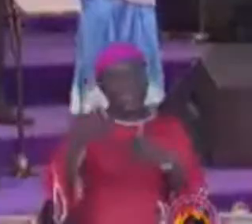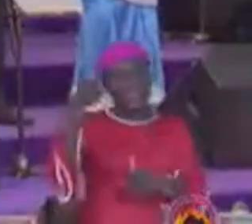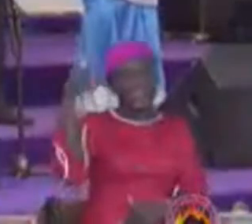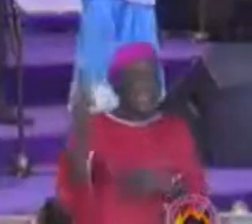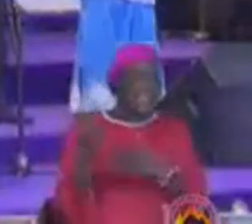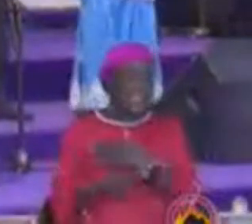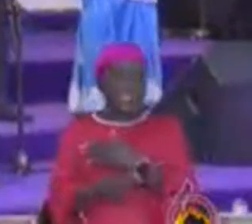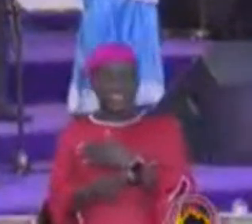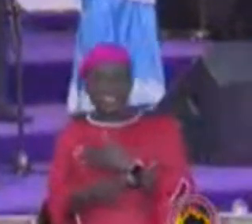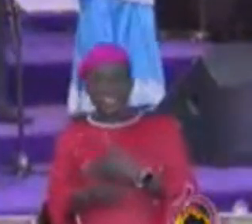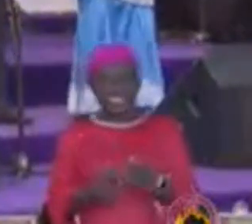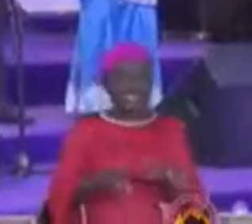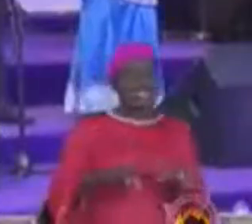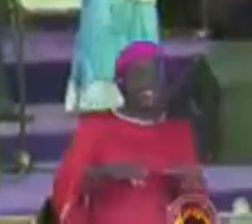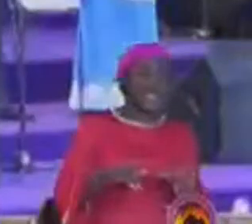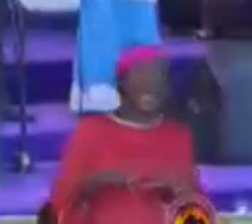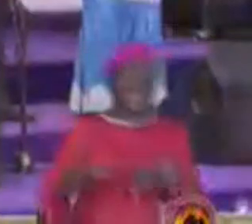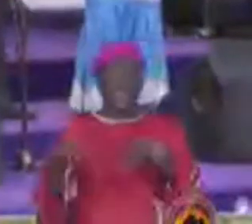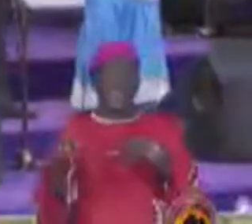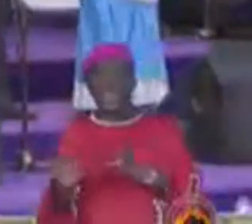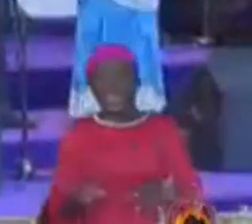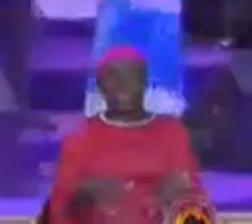Asanamo.